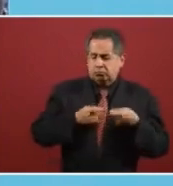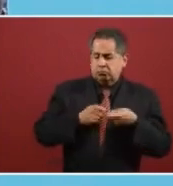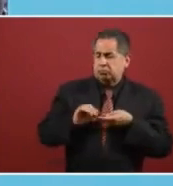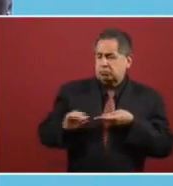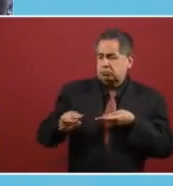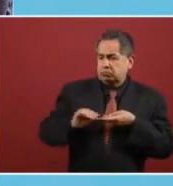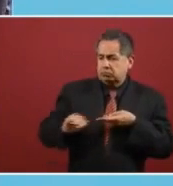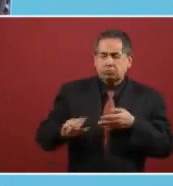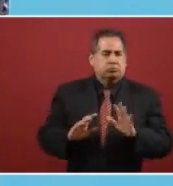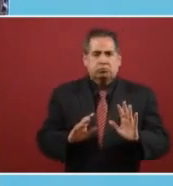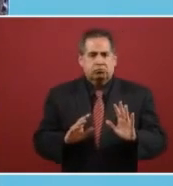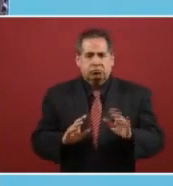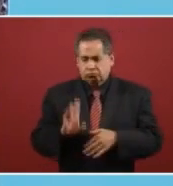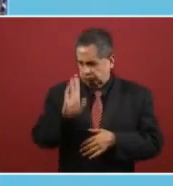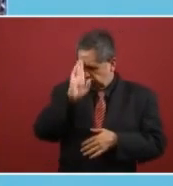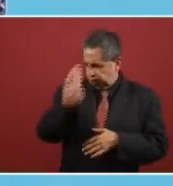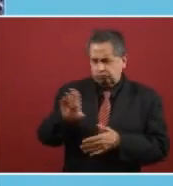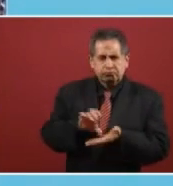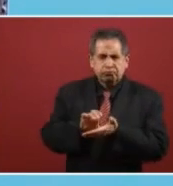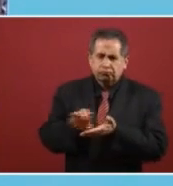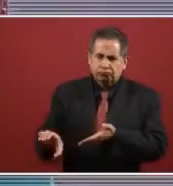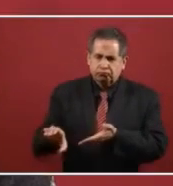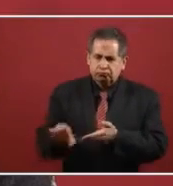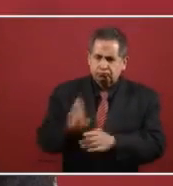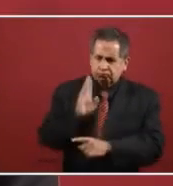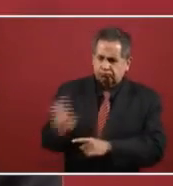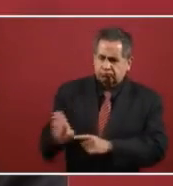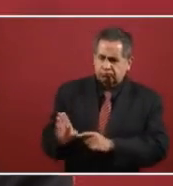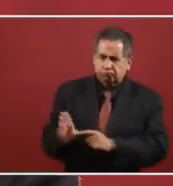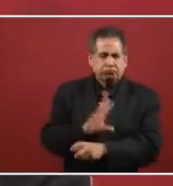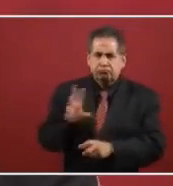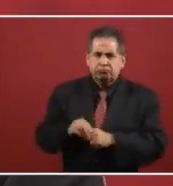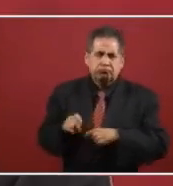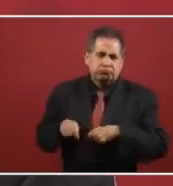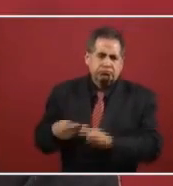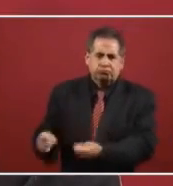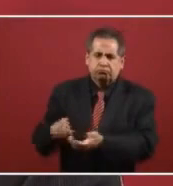It's not going to be administered on a monthly